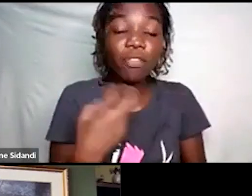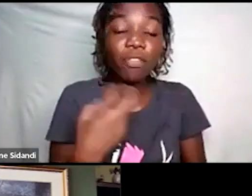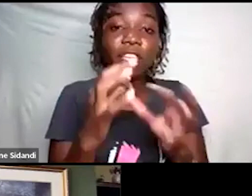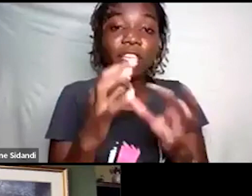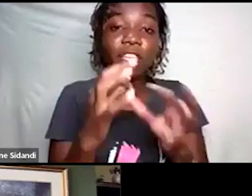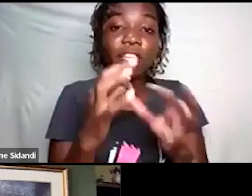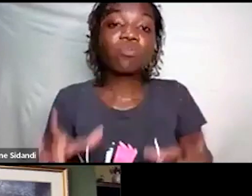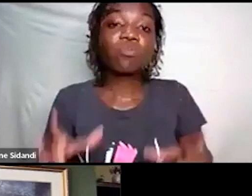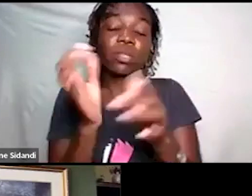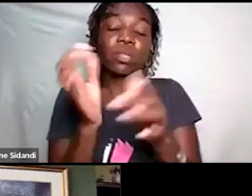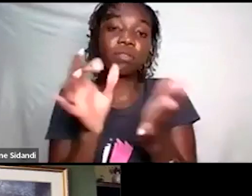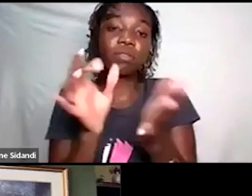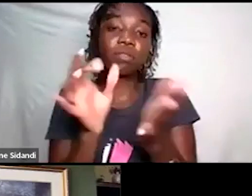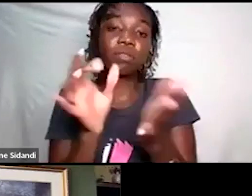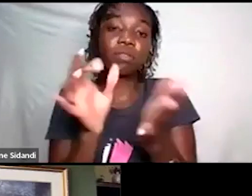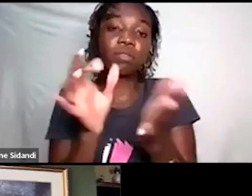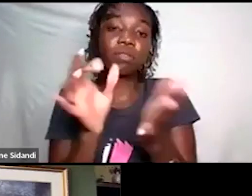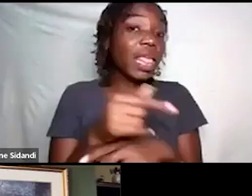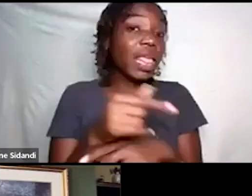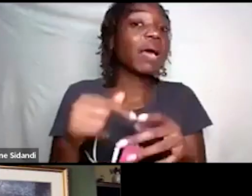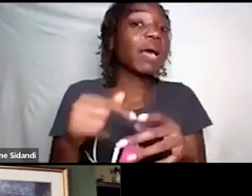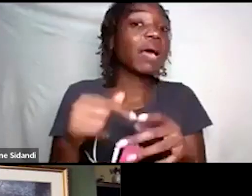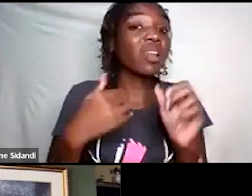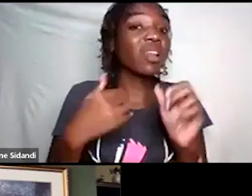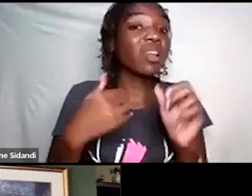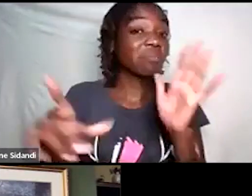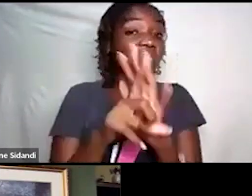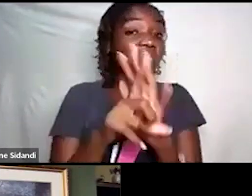have any legal redress against the company?